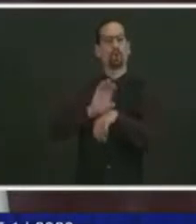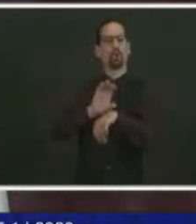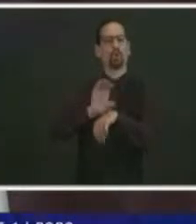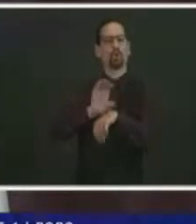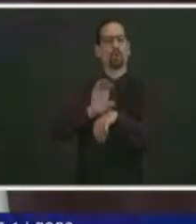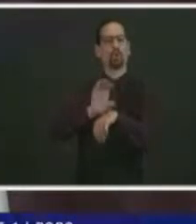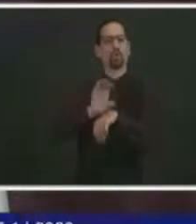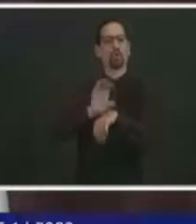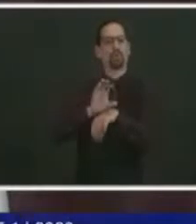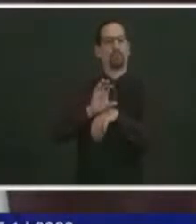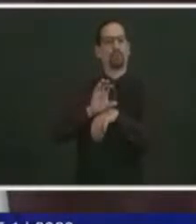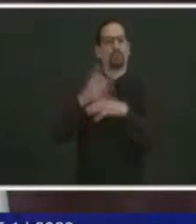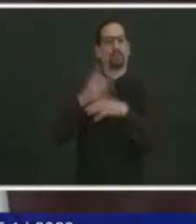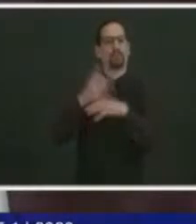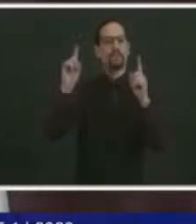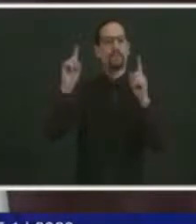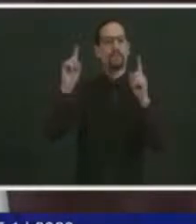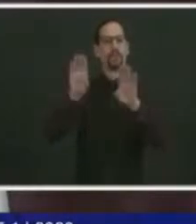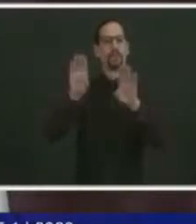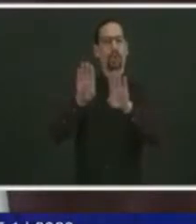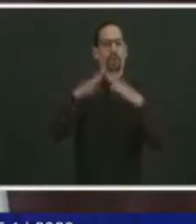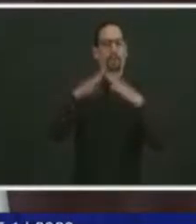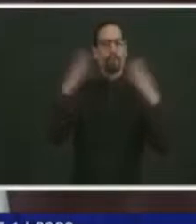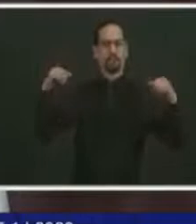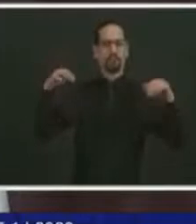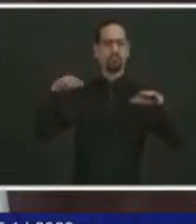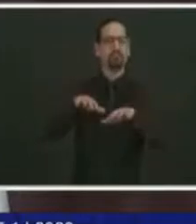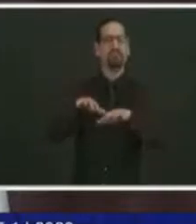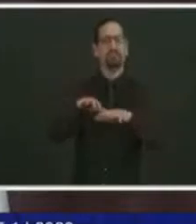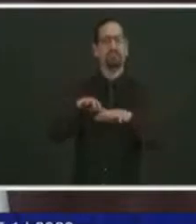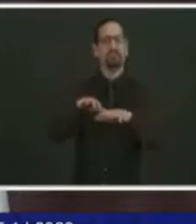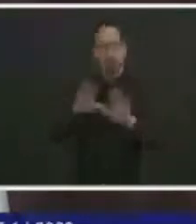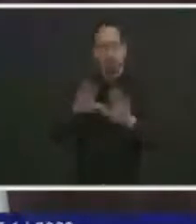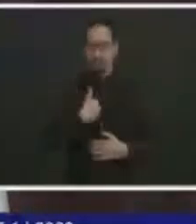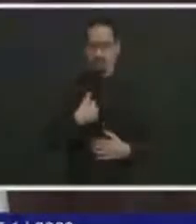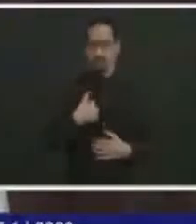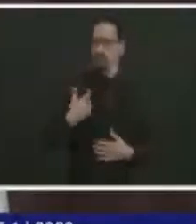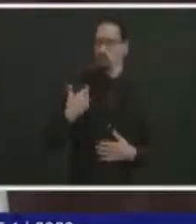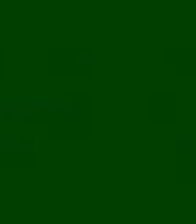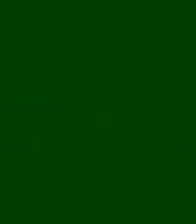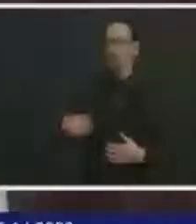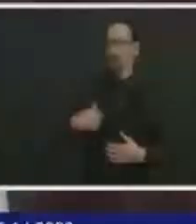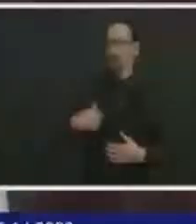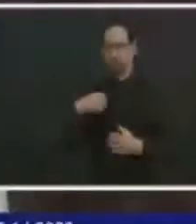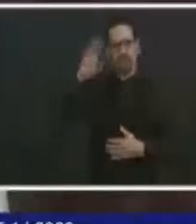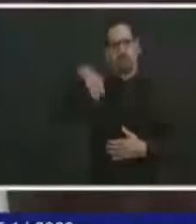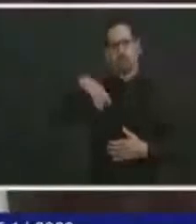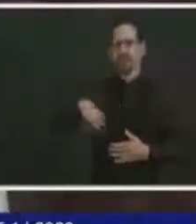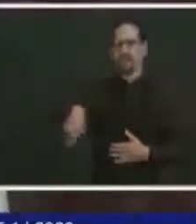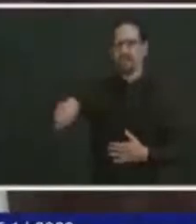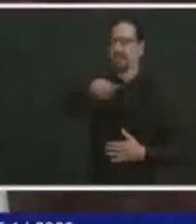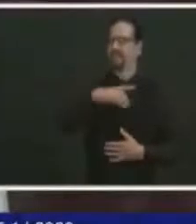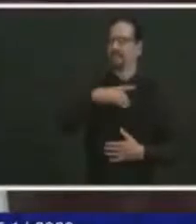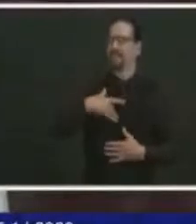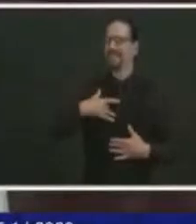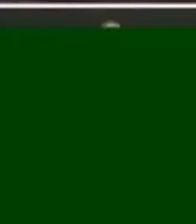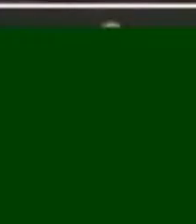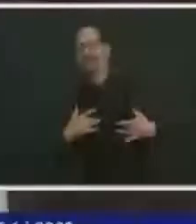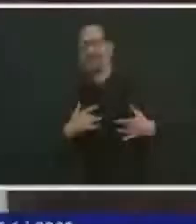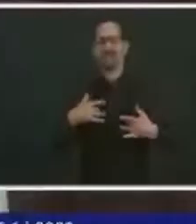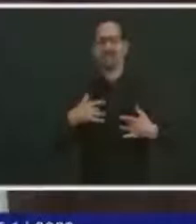as a person of faith, I can relate to the many of you who have said to me it's been very, very